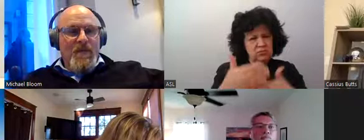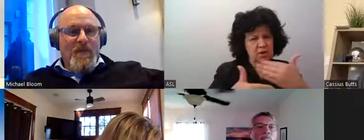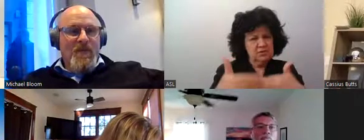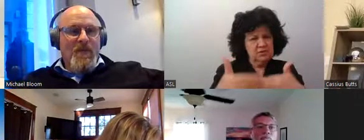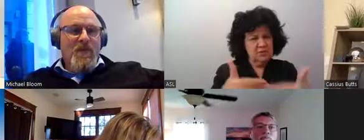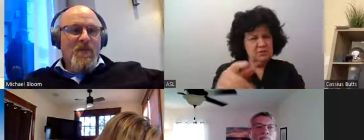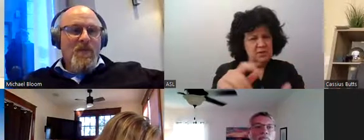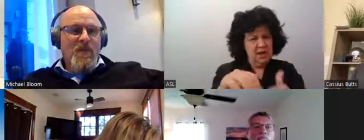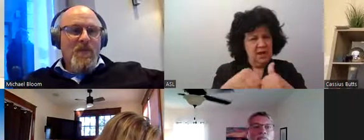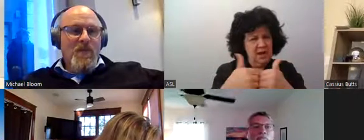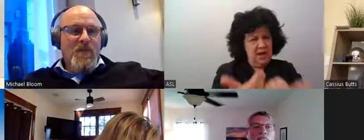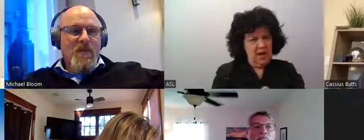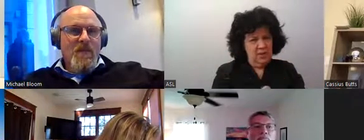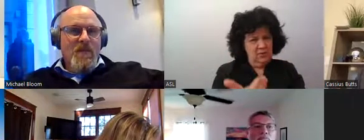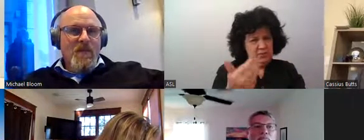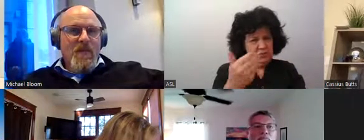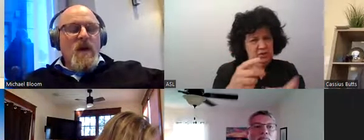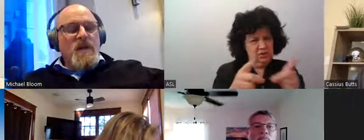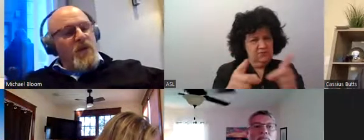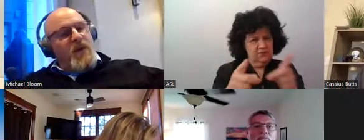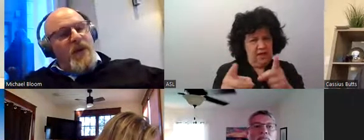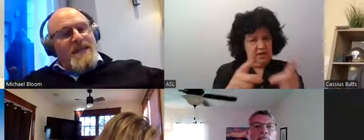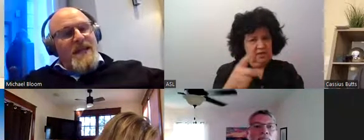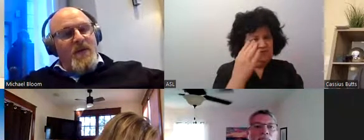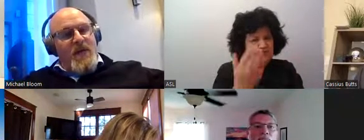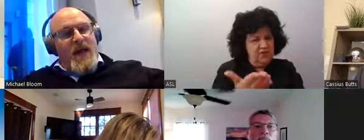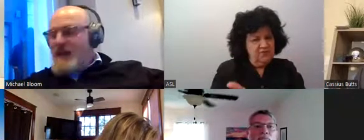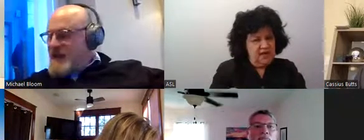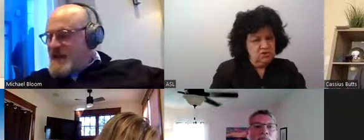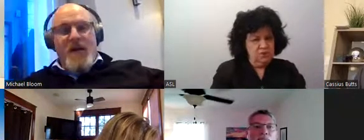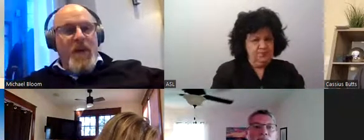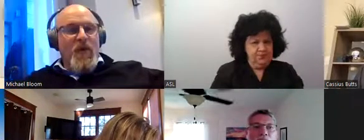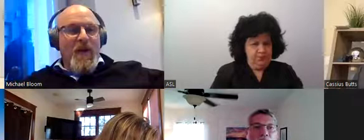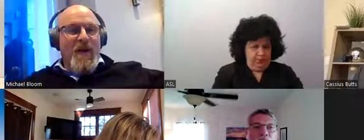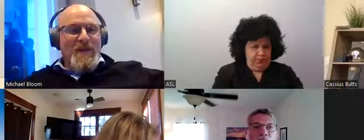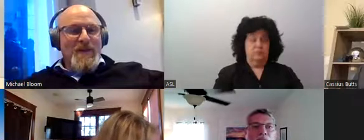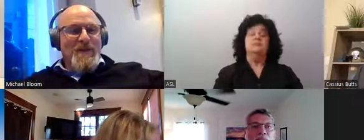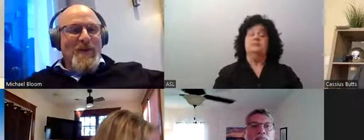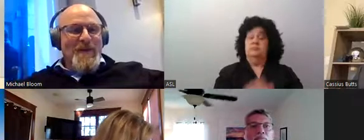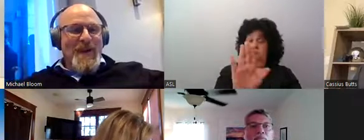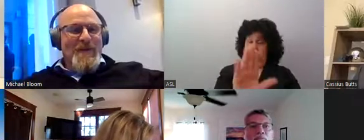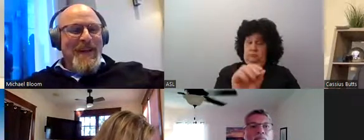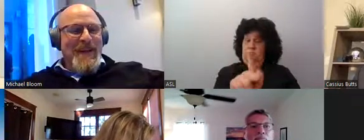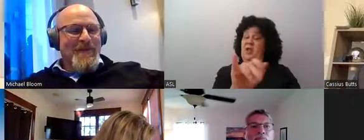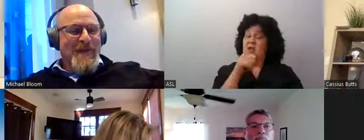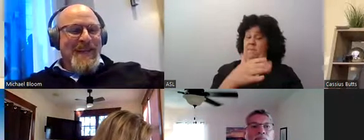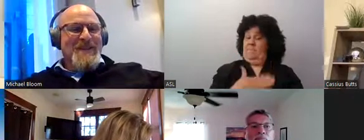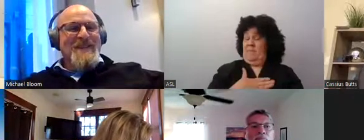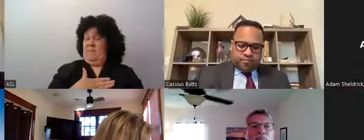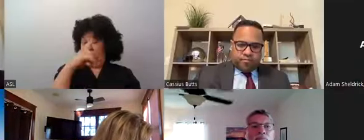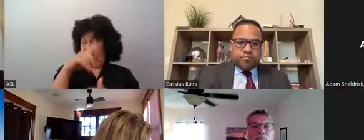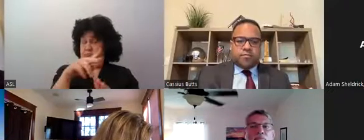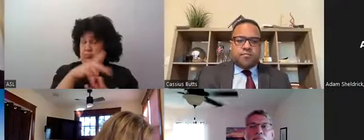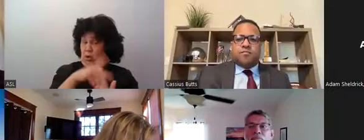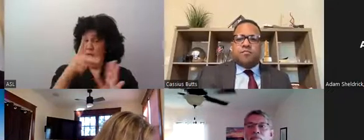How is verification defined here? So the intent for that, and this is not my program, it's just a program I know enough to be